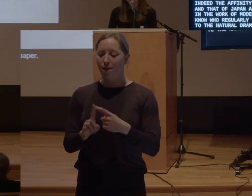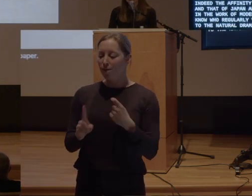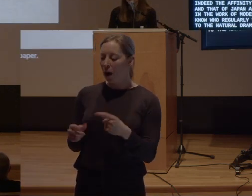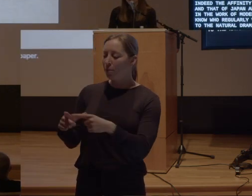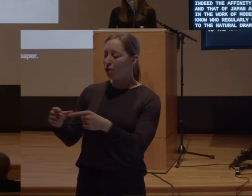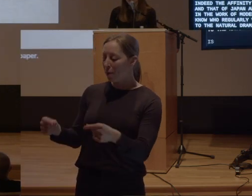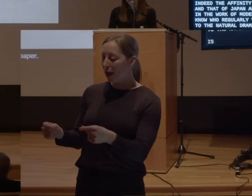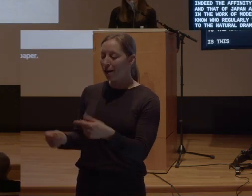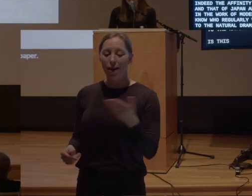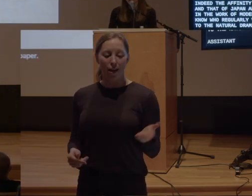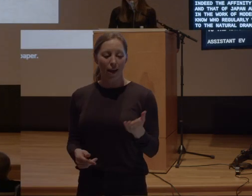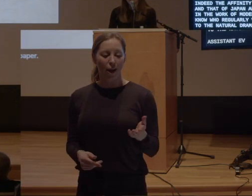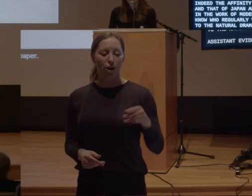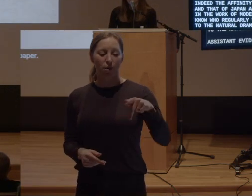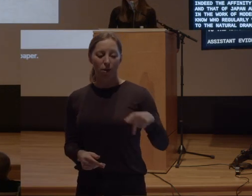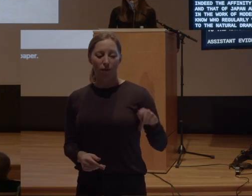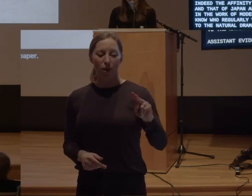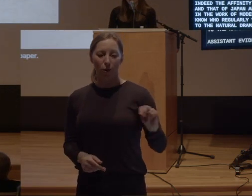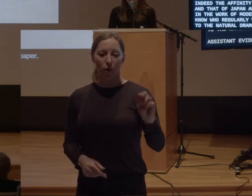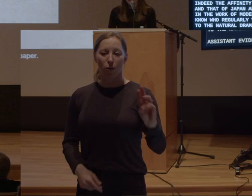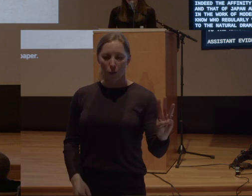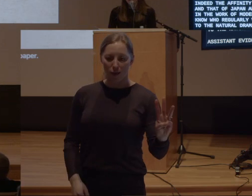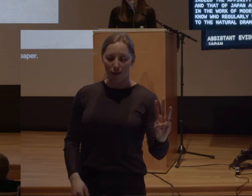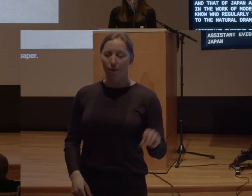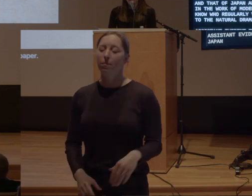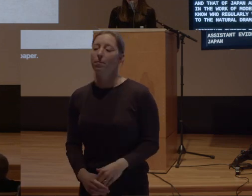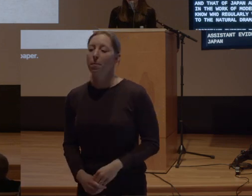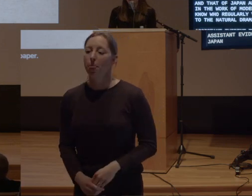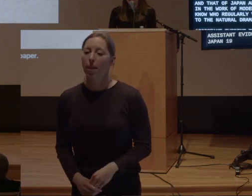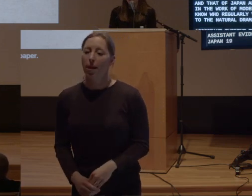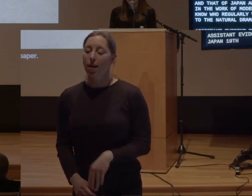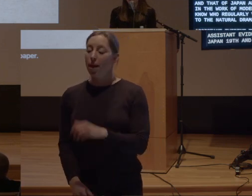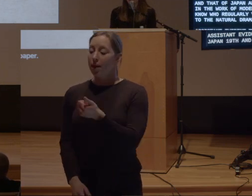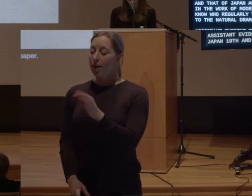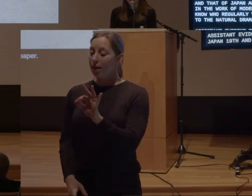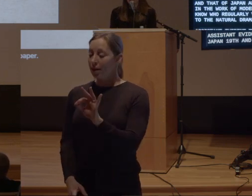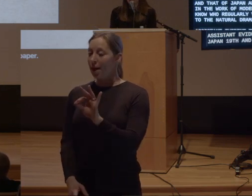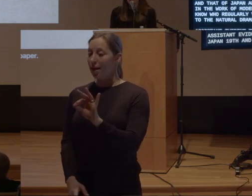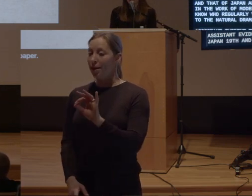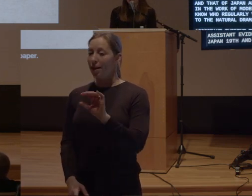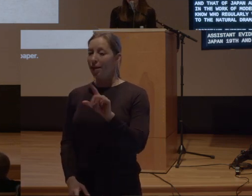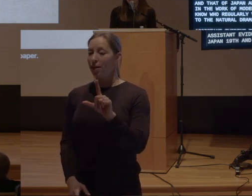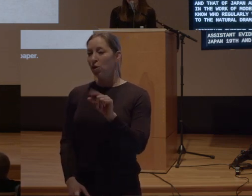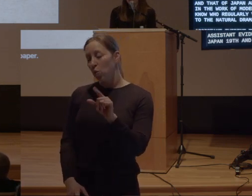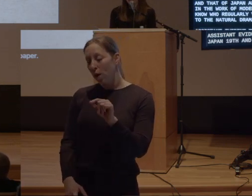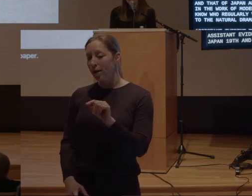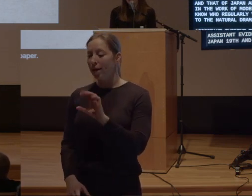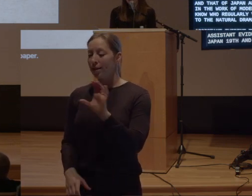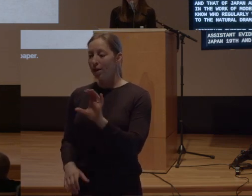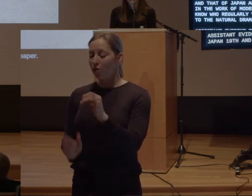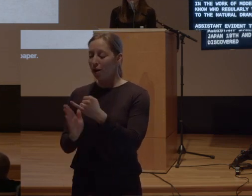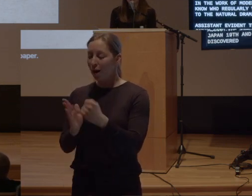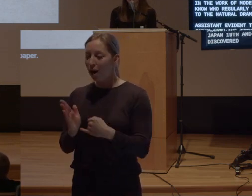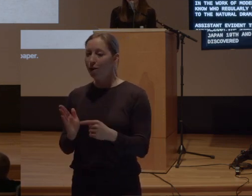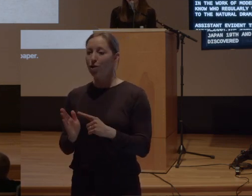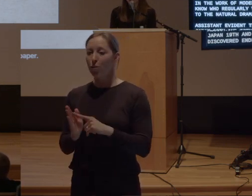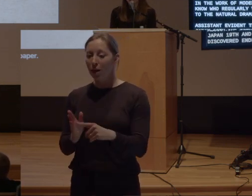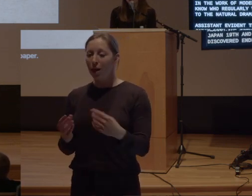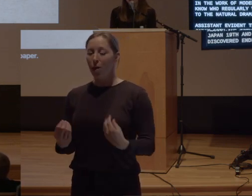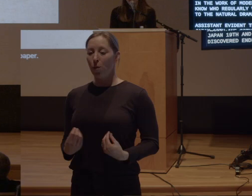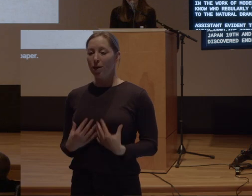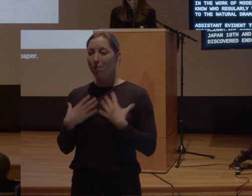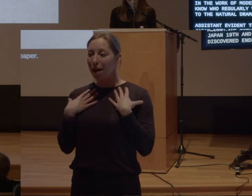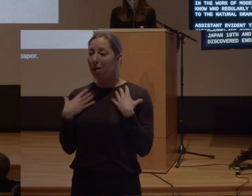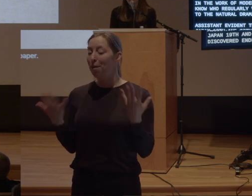It's also evident that, like their colleagues in Japan, 19th and 20th century American artists discovered endless inspiration in